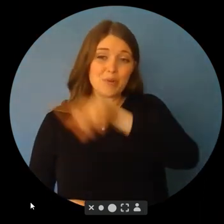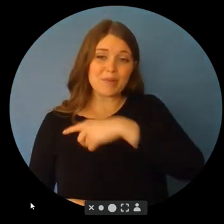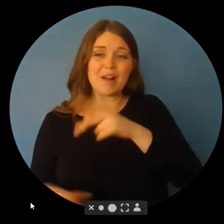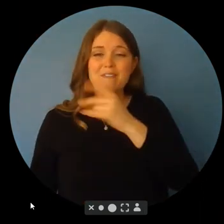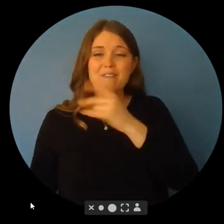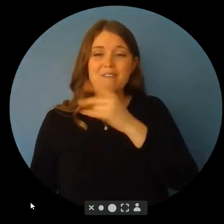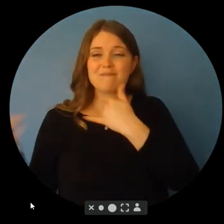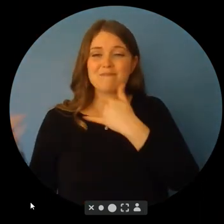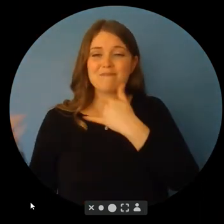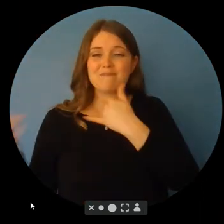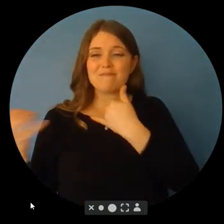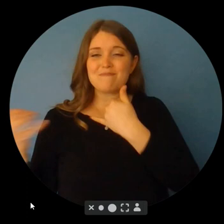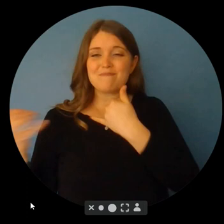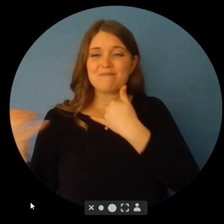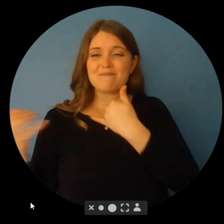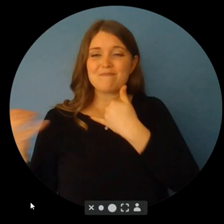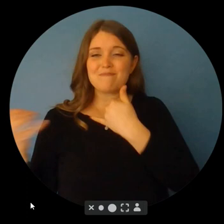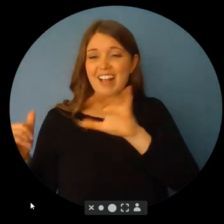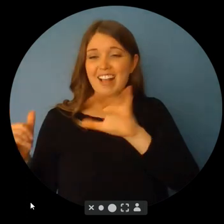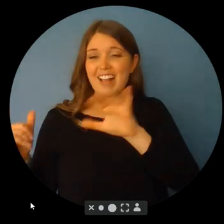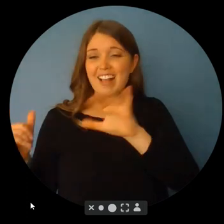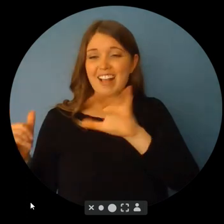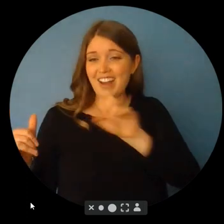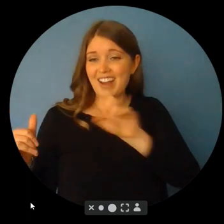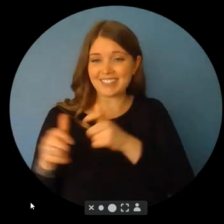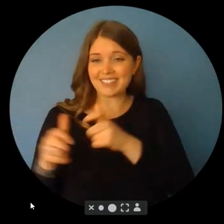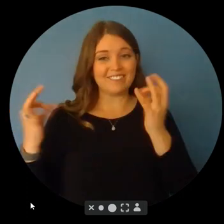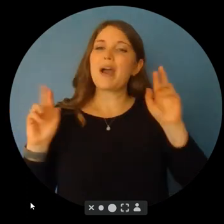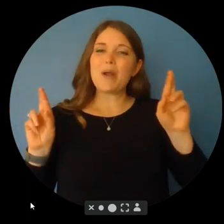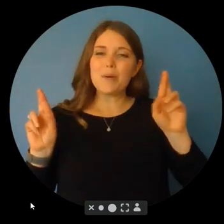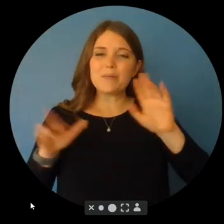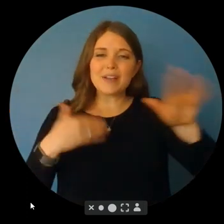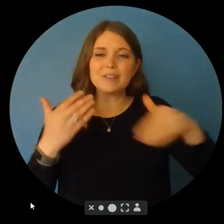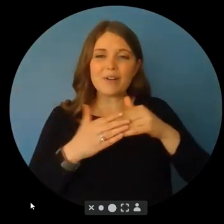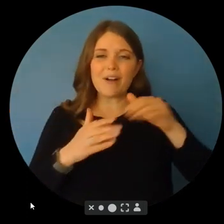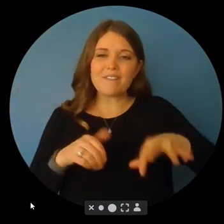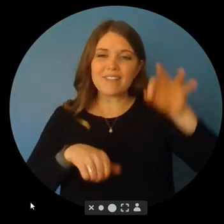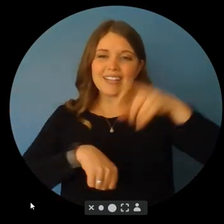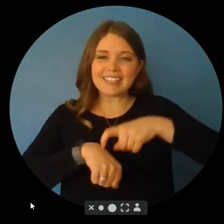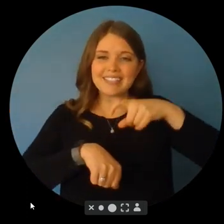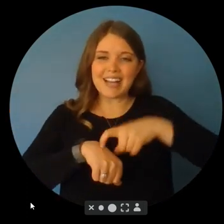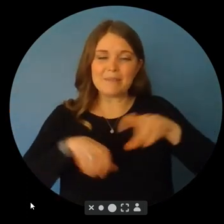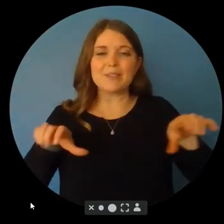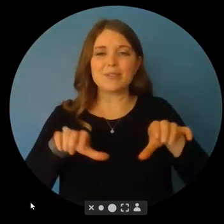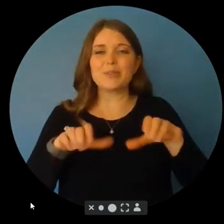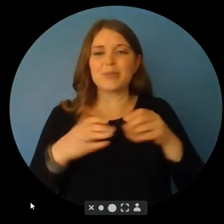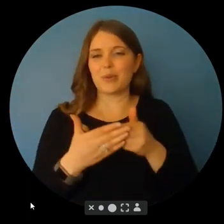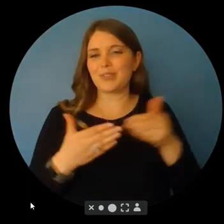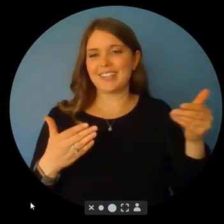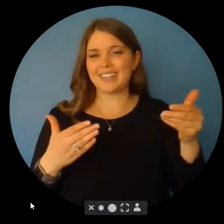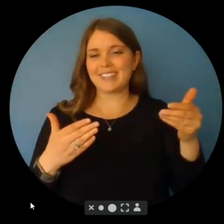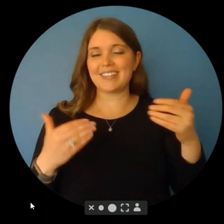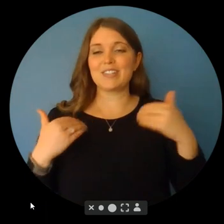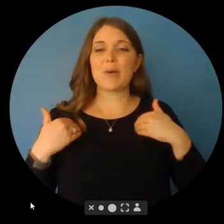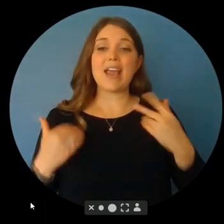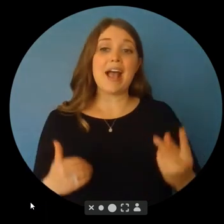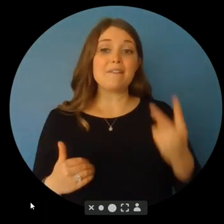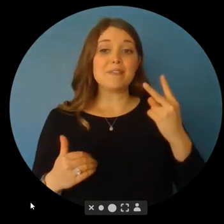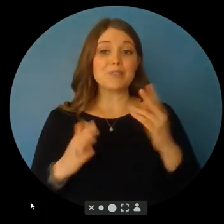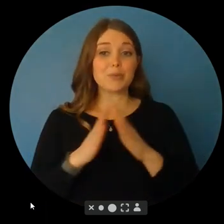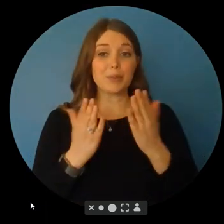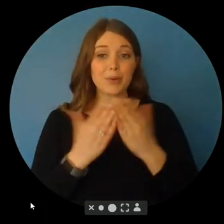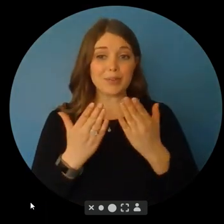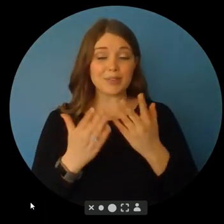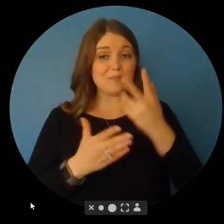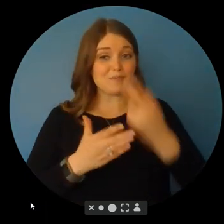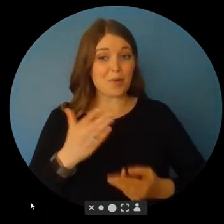to do all of those things. So today I have two books, and both of these were requests that I got over the last couple